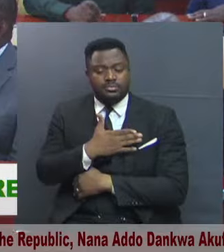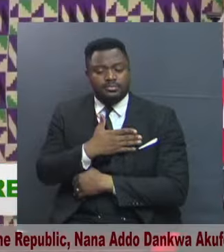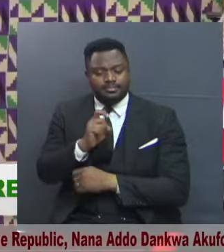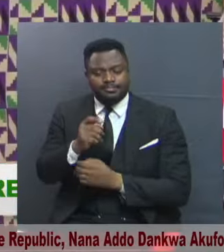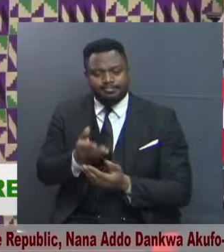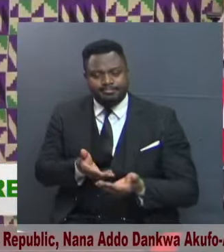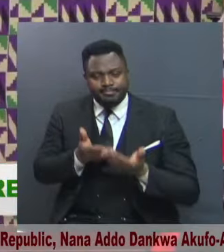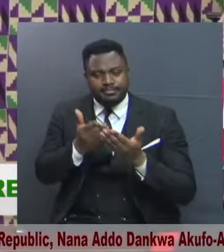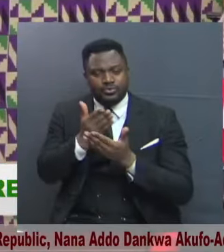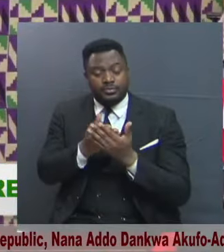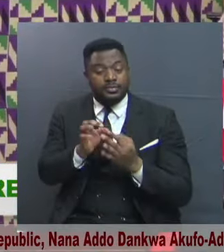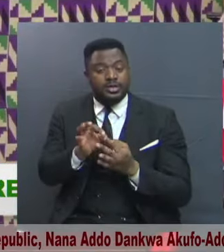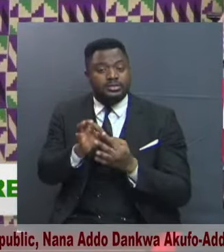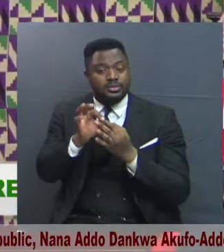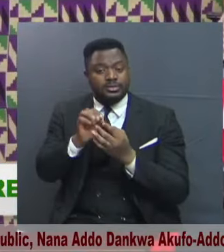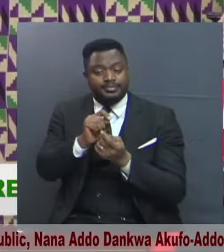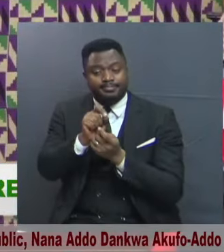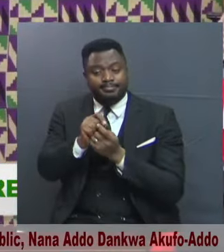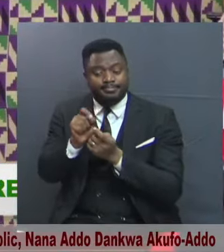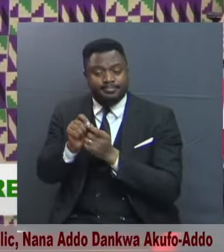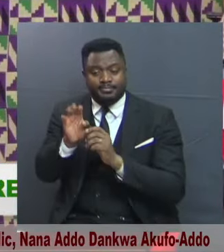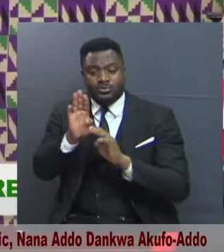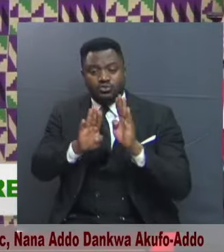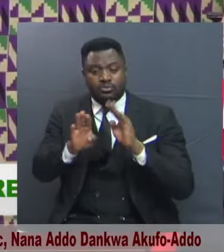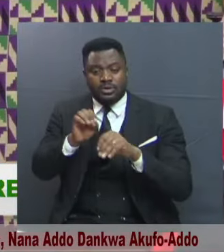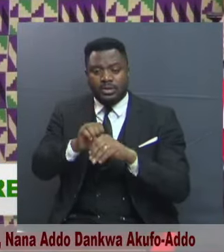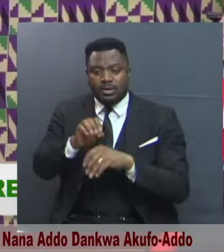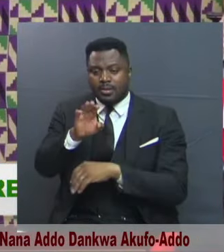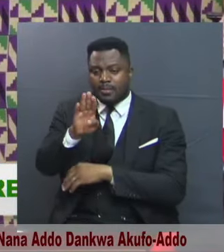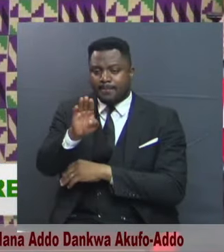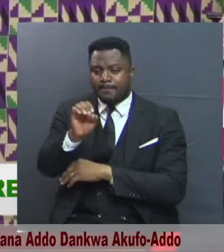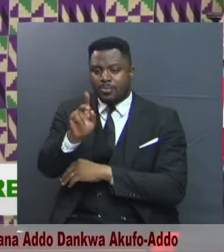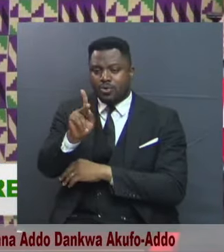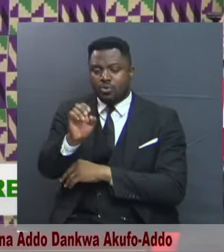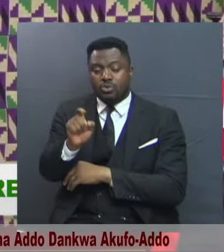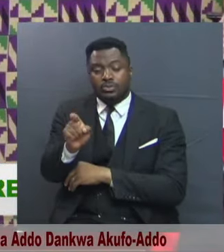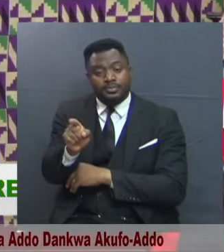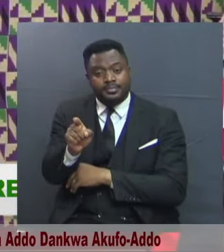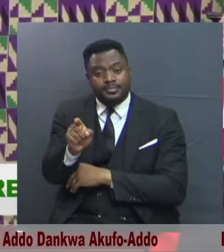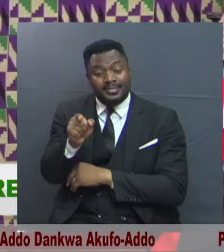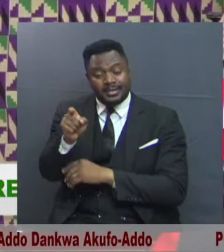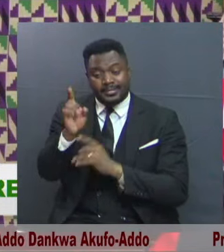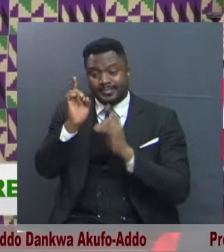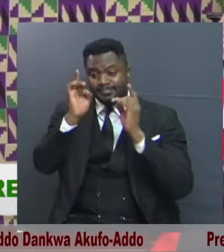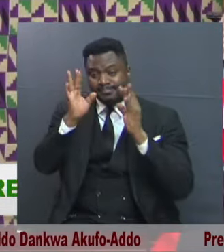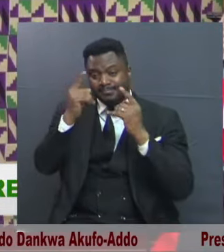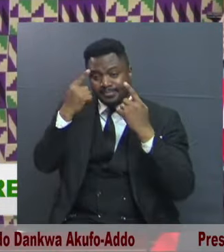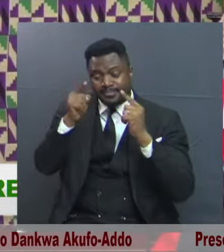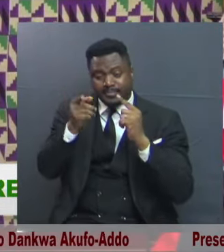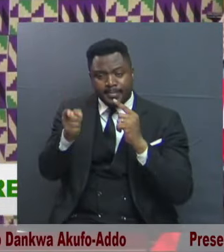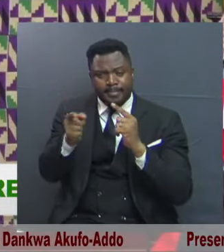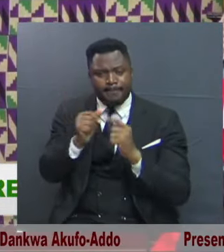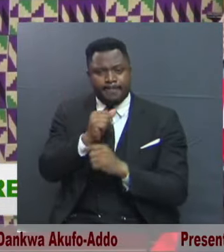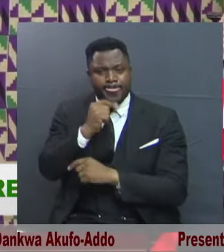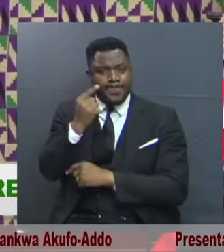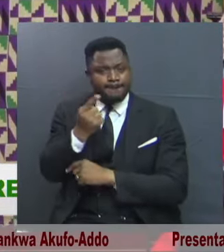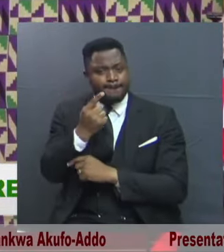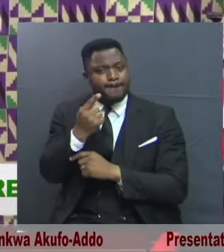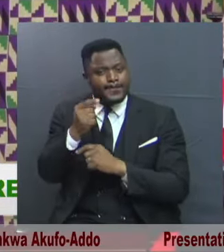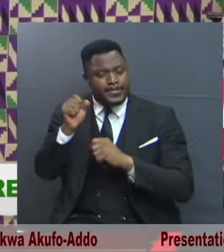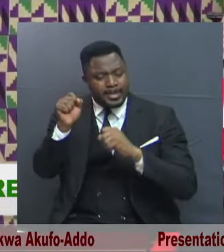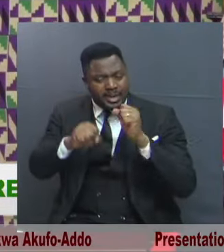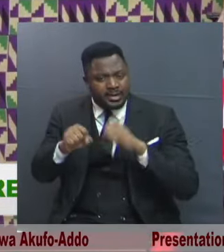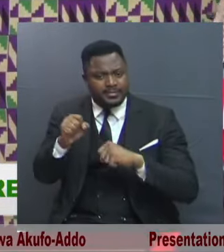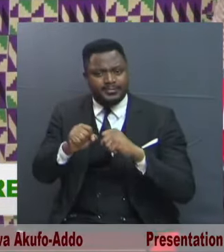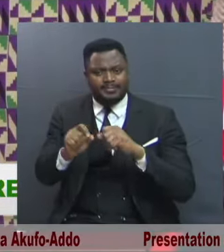special mention of the troubles in Boku the tragedy is not only that a thriving and